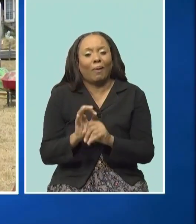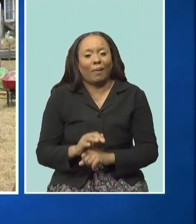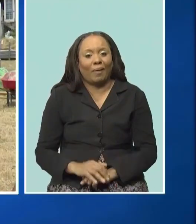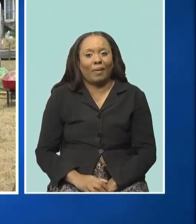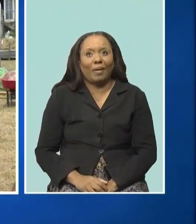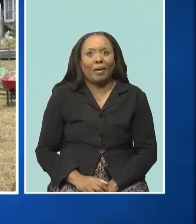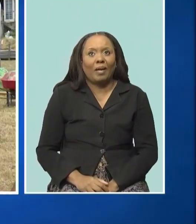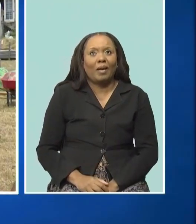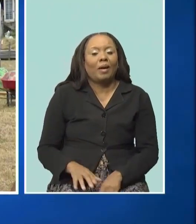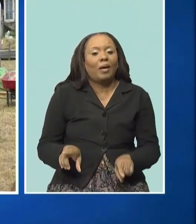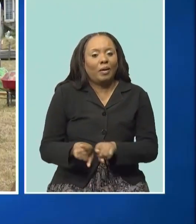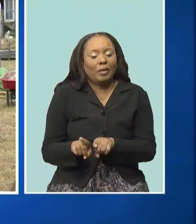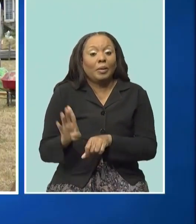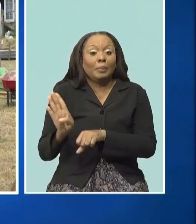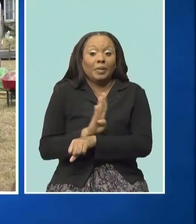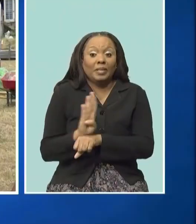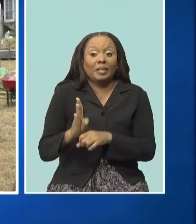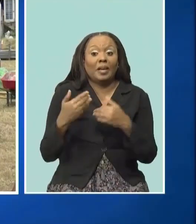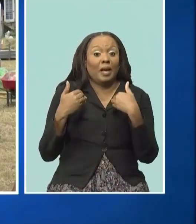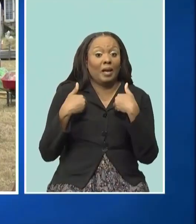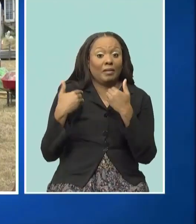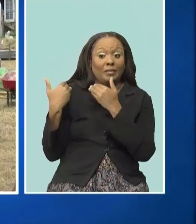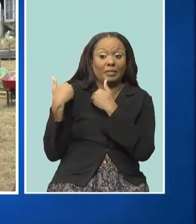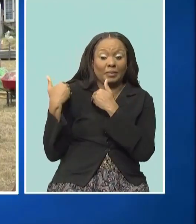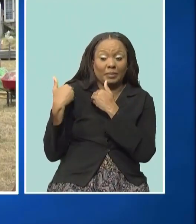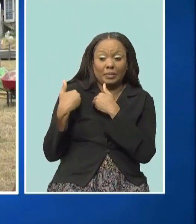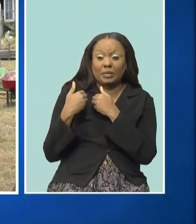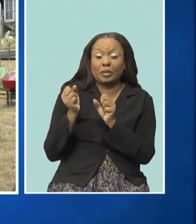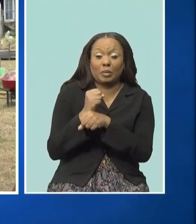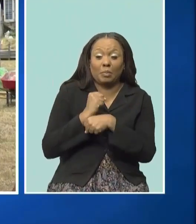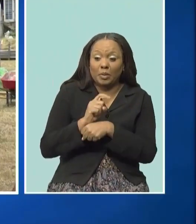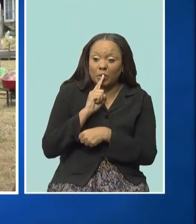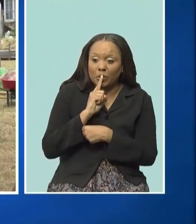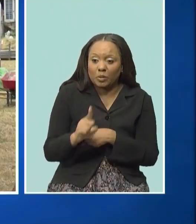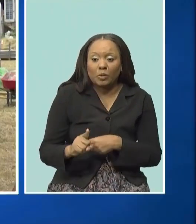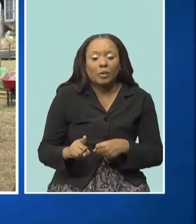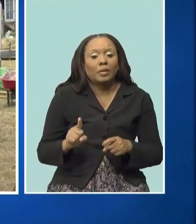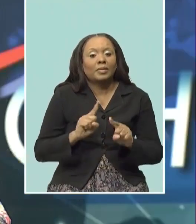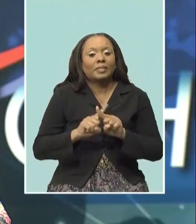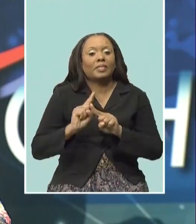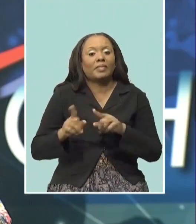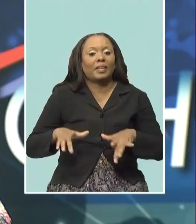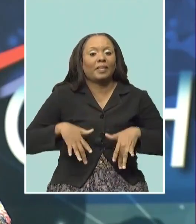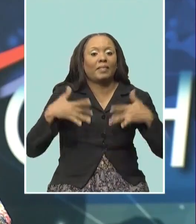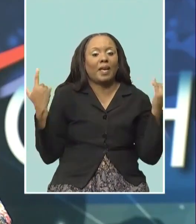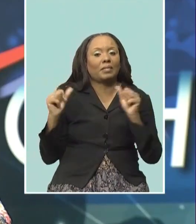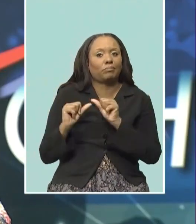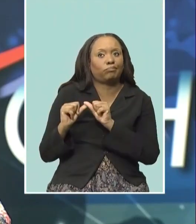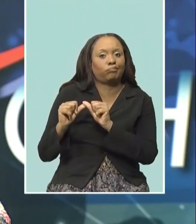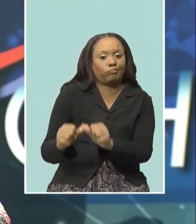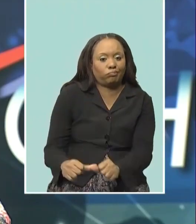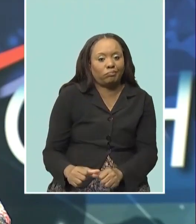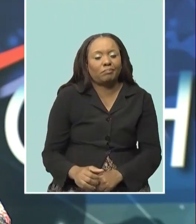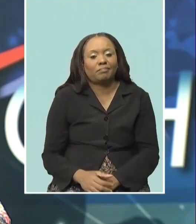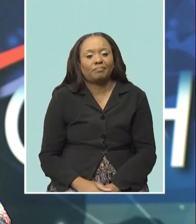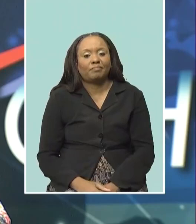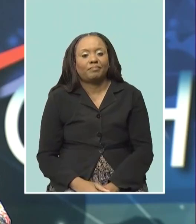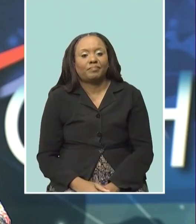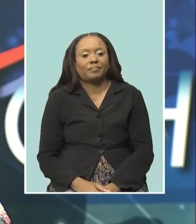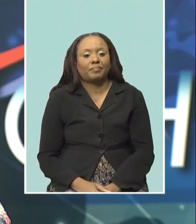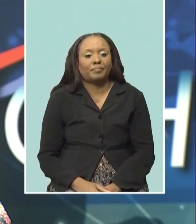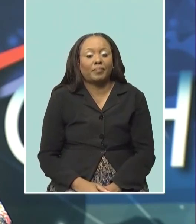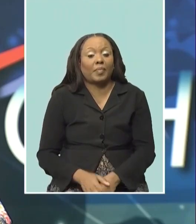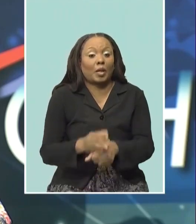a corporate responsibility to ensure that these events continue year over year. Kite flying was also one of